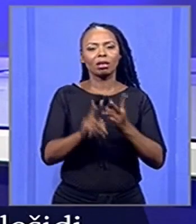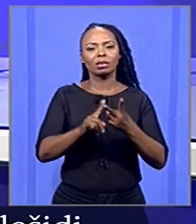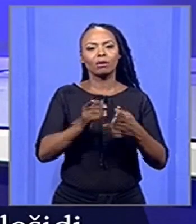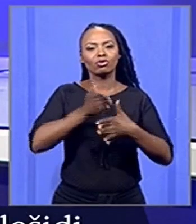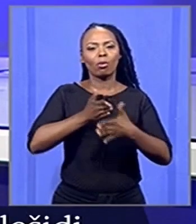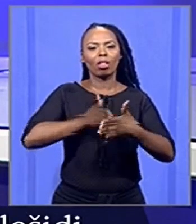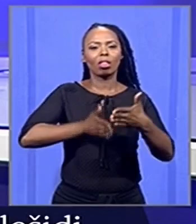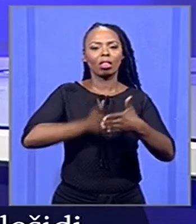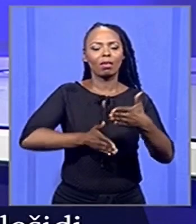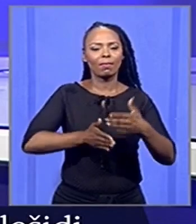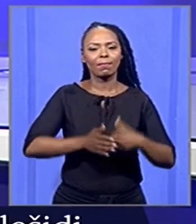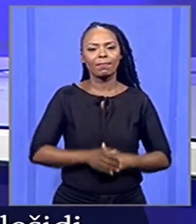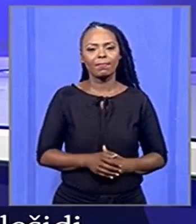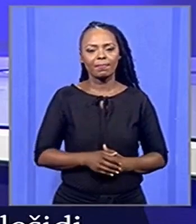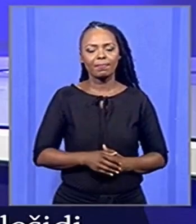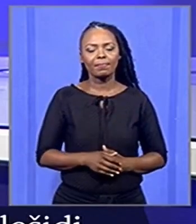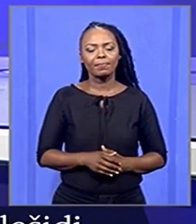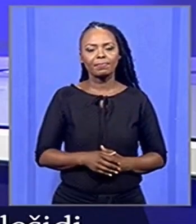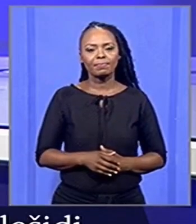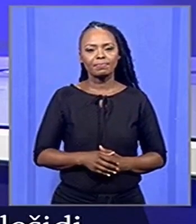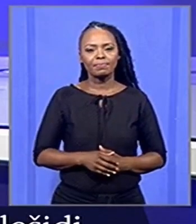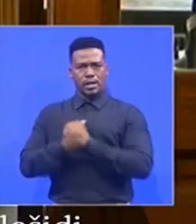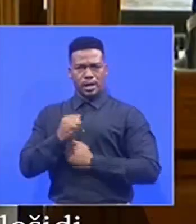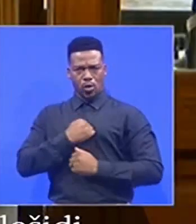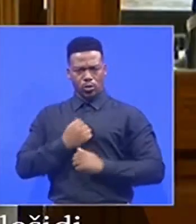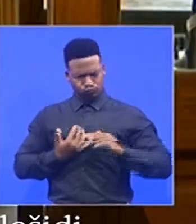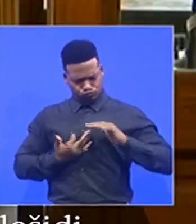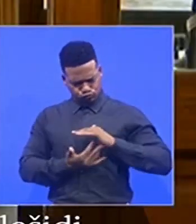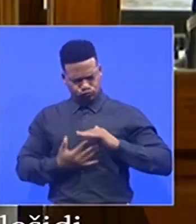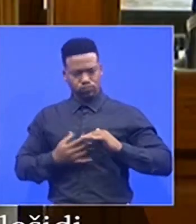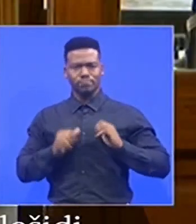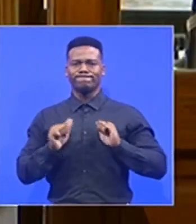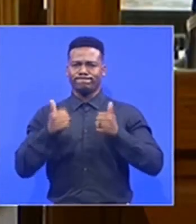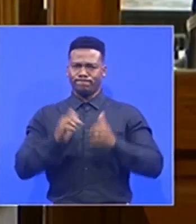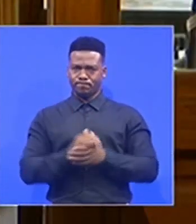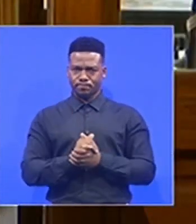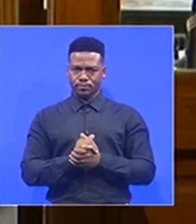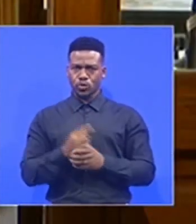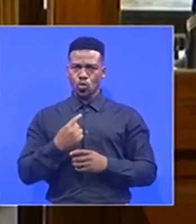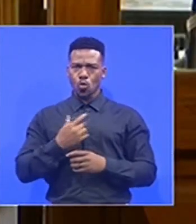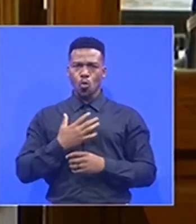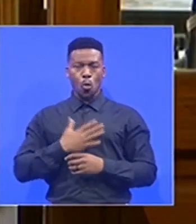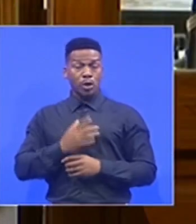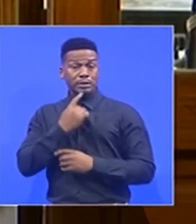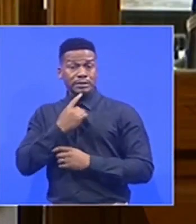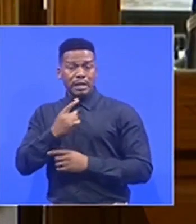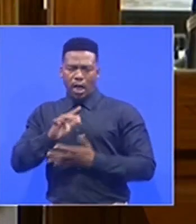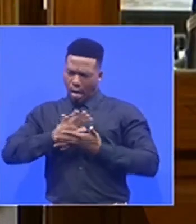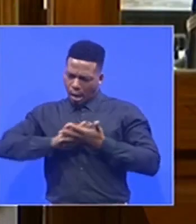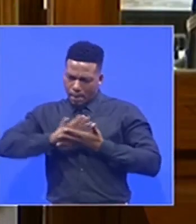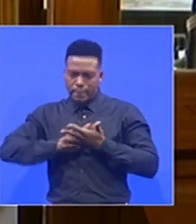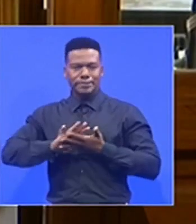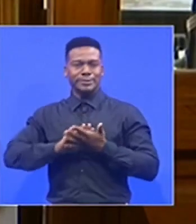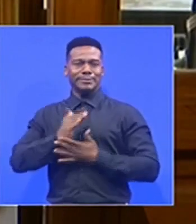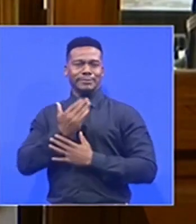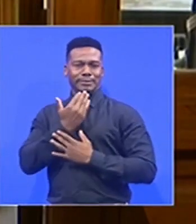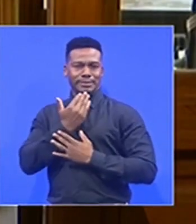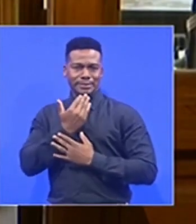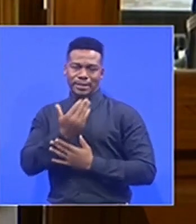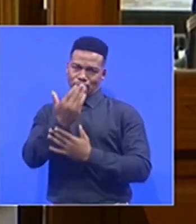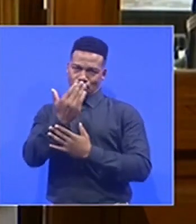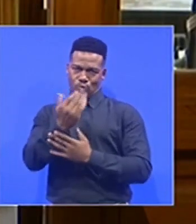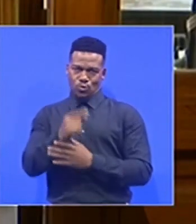le tlhokego ya mešomo. I would like to express my appreciation and gratitude